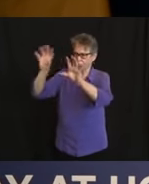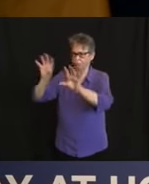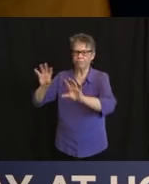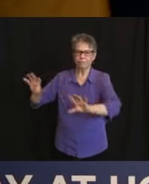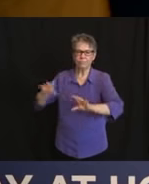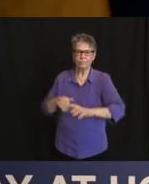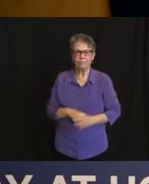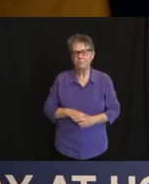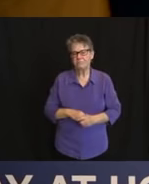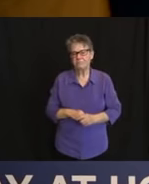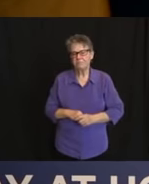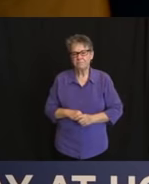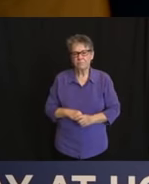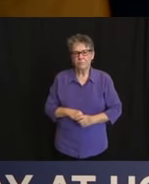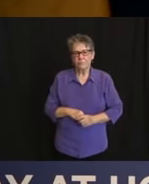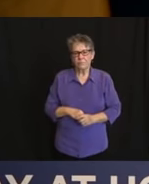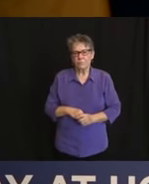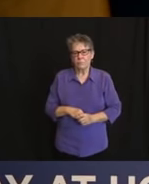we're also reporting